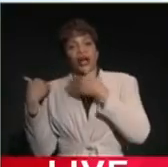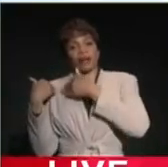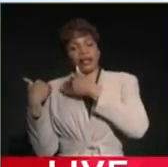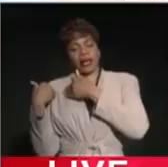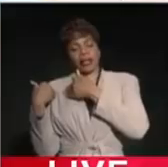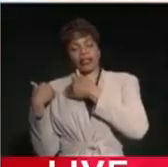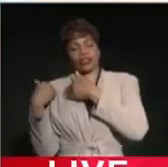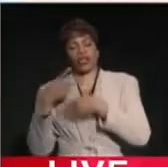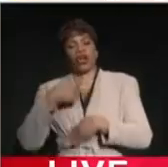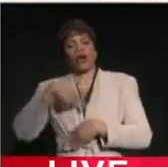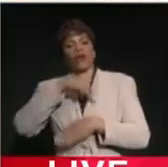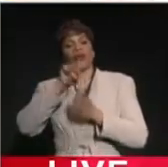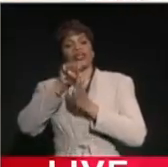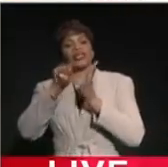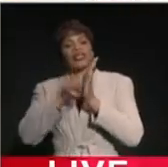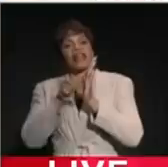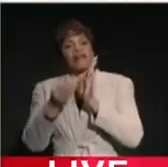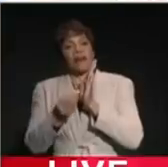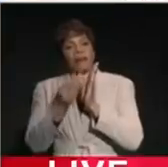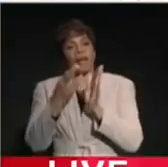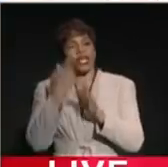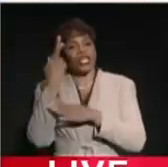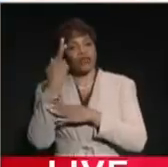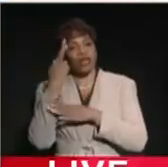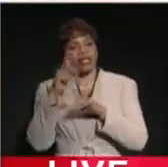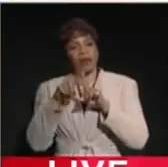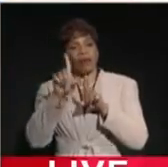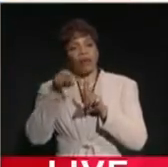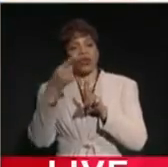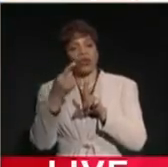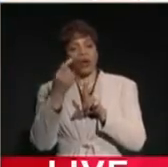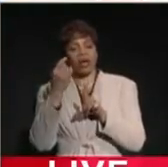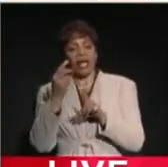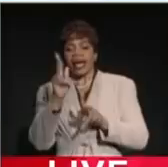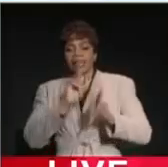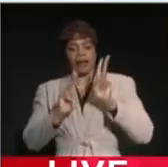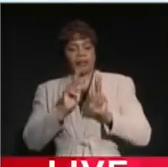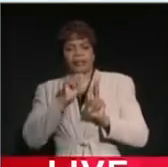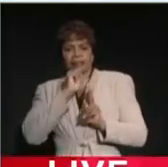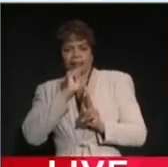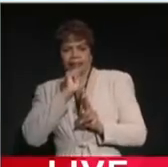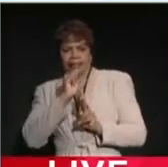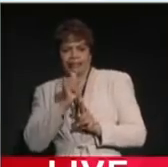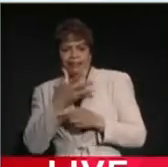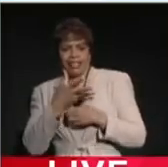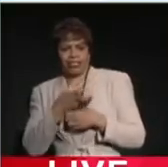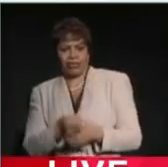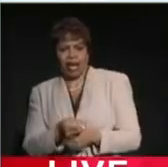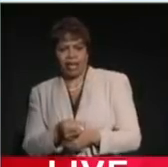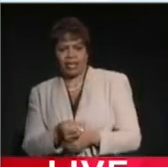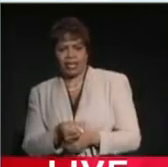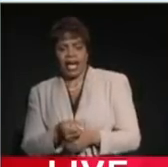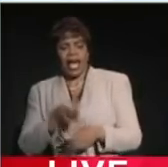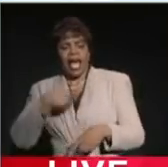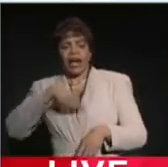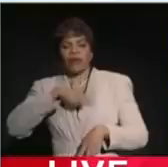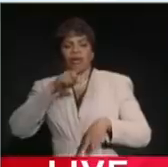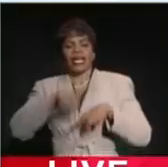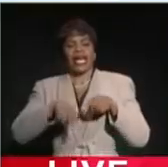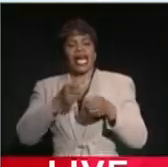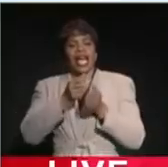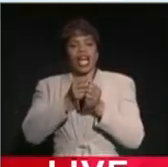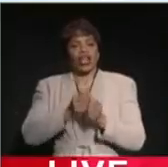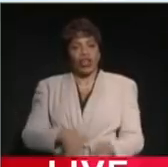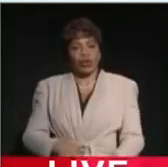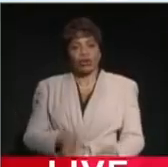state, for many reasons, but this is one of the biggest ones, that folks no longer trust. And trust is something at all costs we can't lose, and we've lost it.